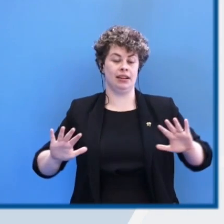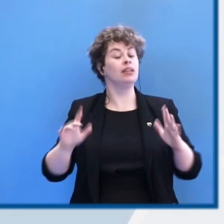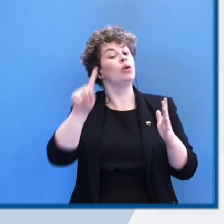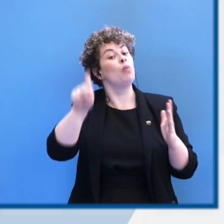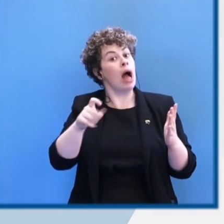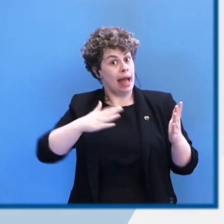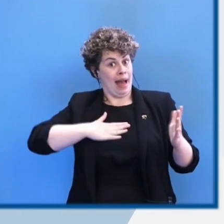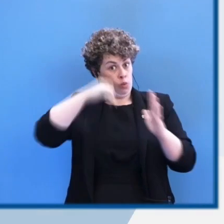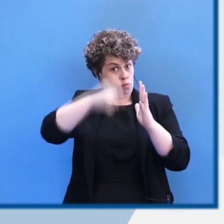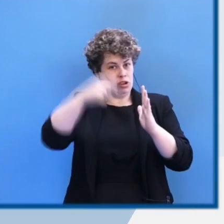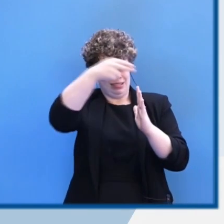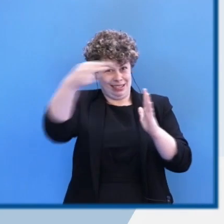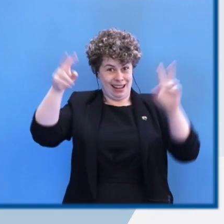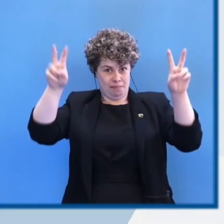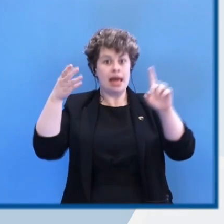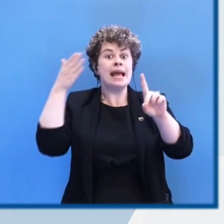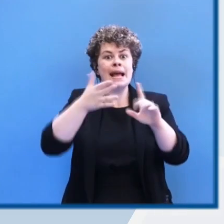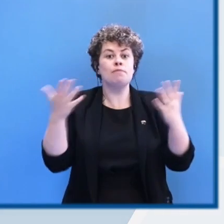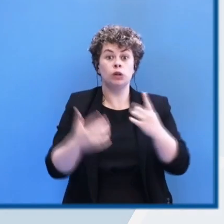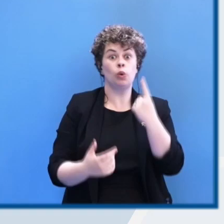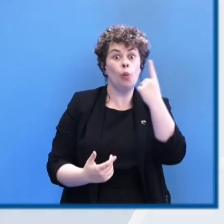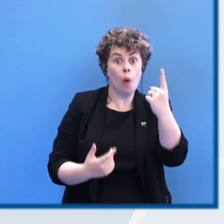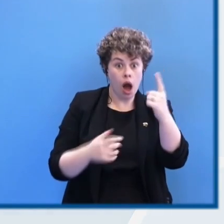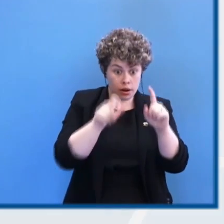one response.